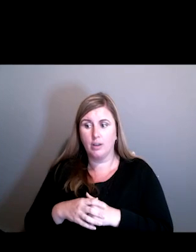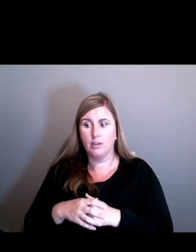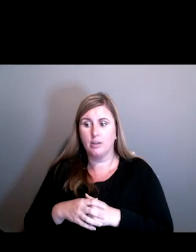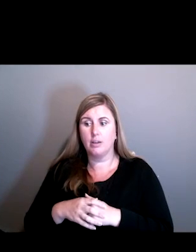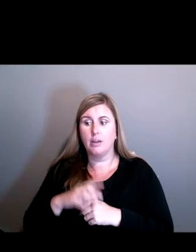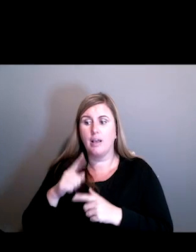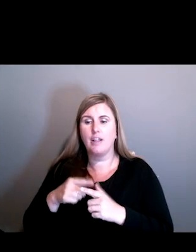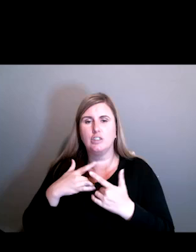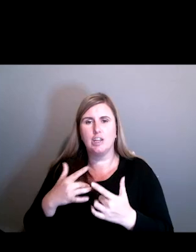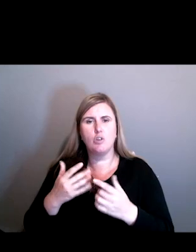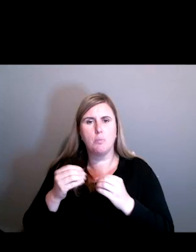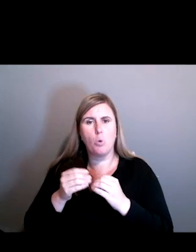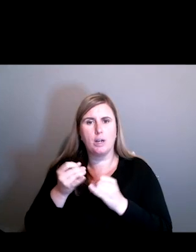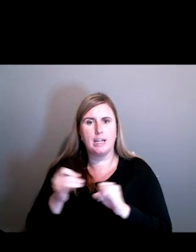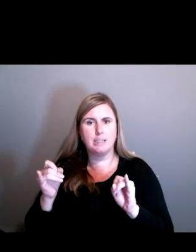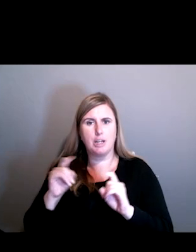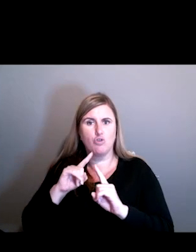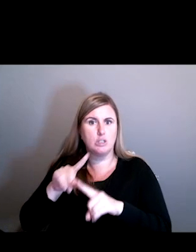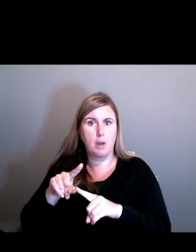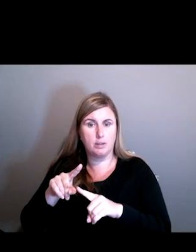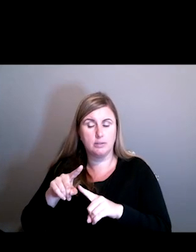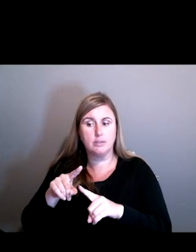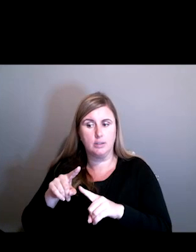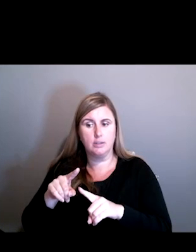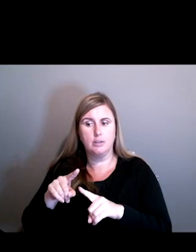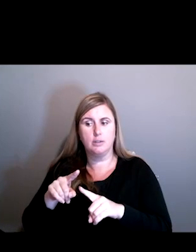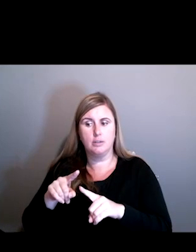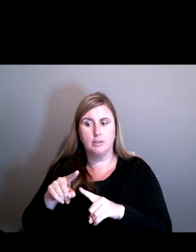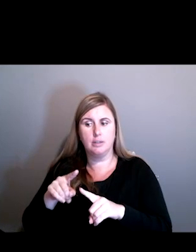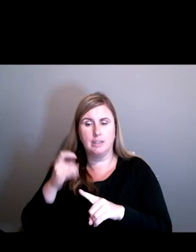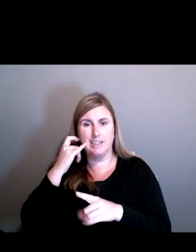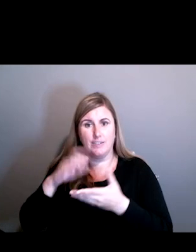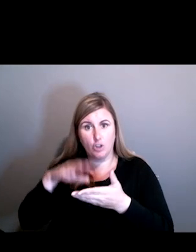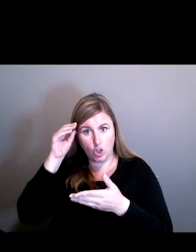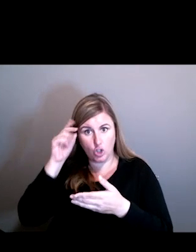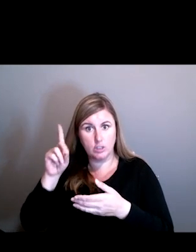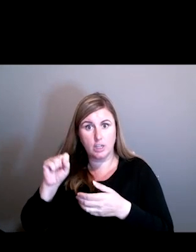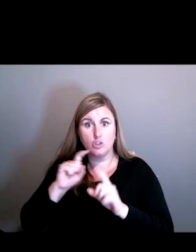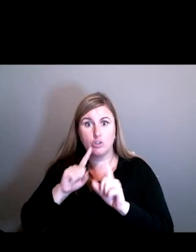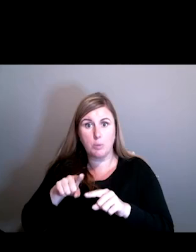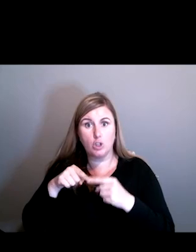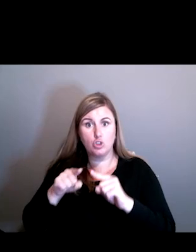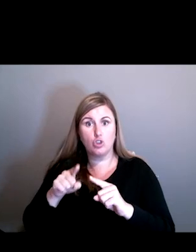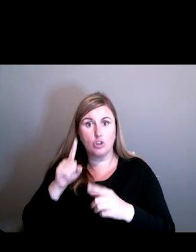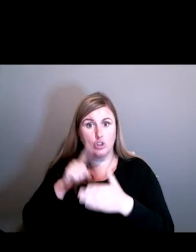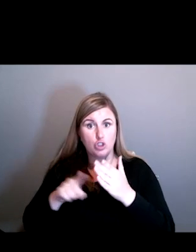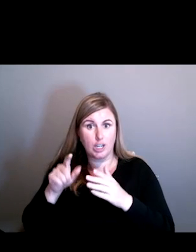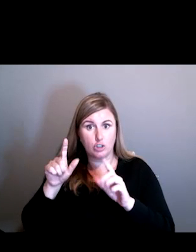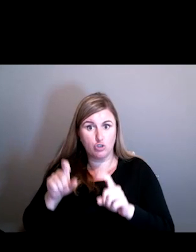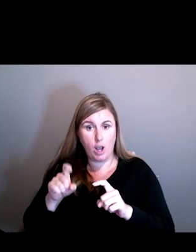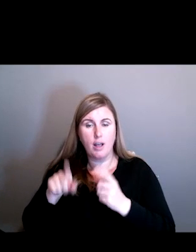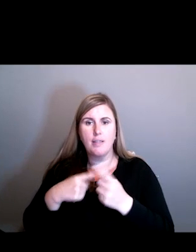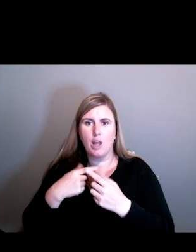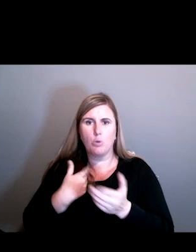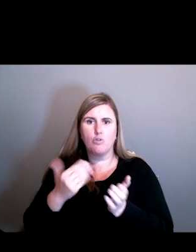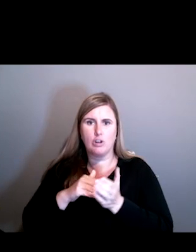distractors have occurred. And it's generally a little bit more independent response. If the learner does